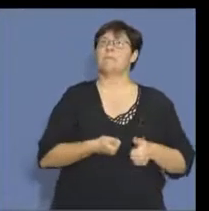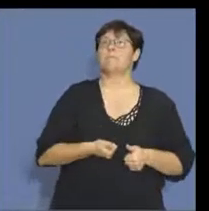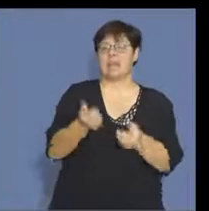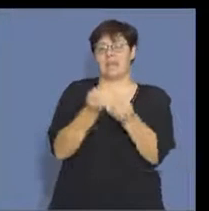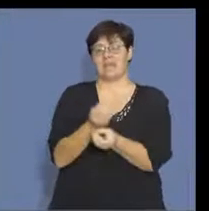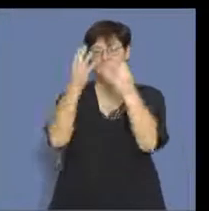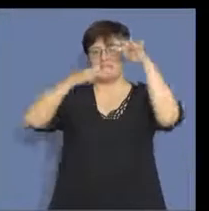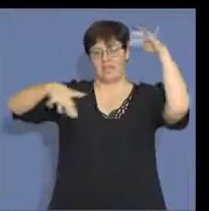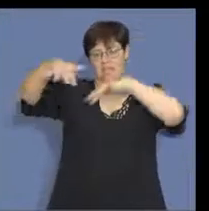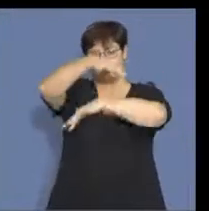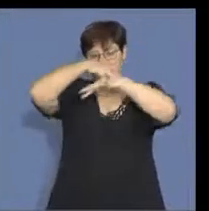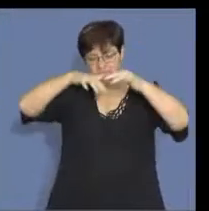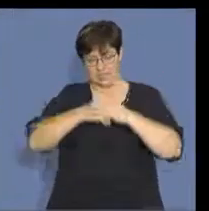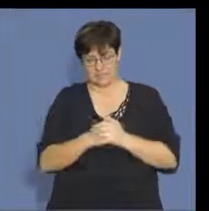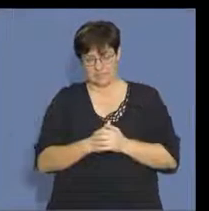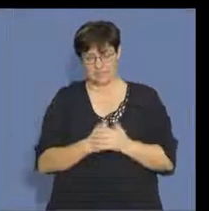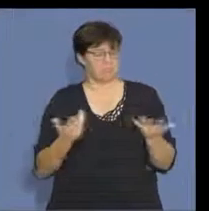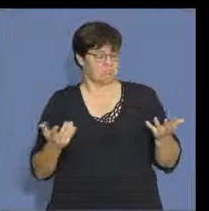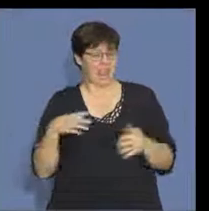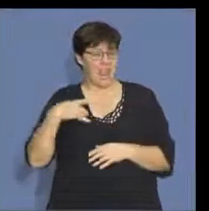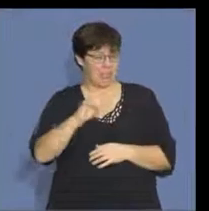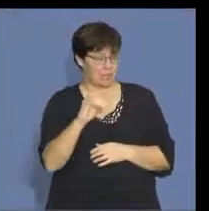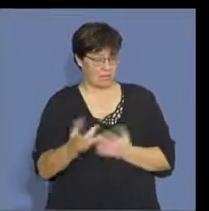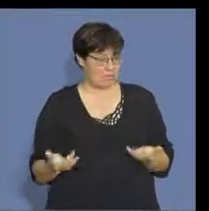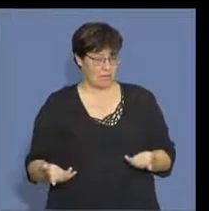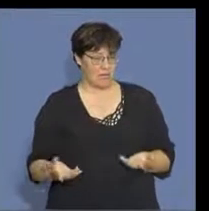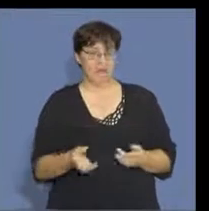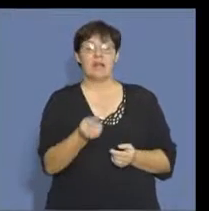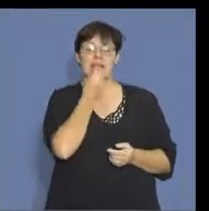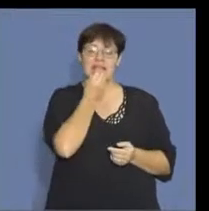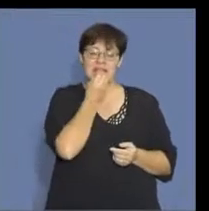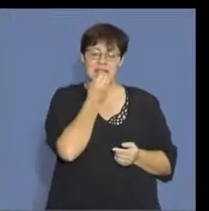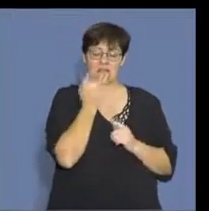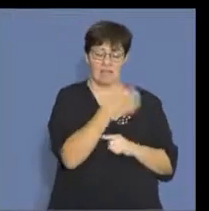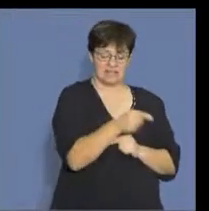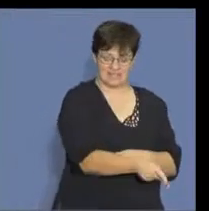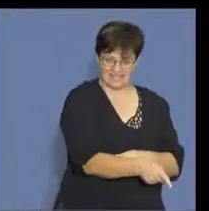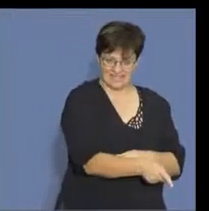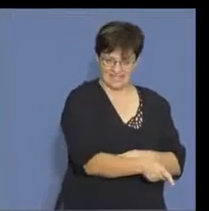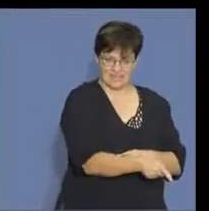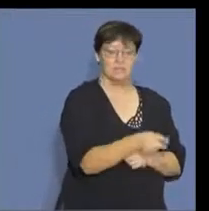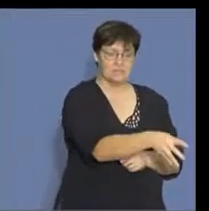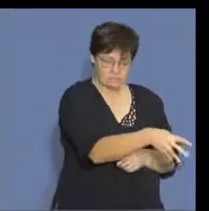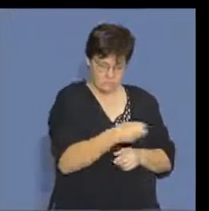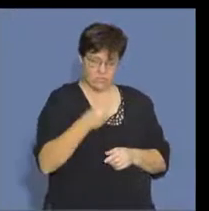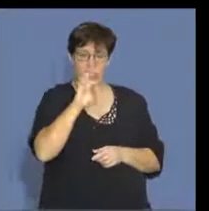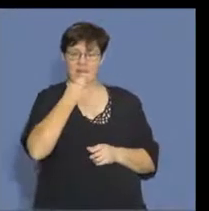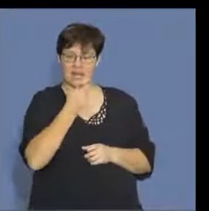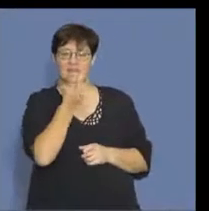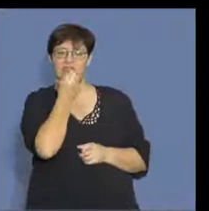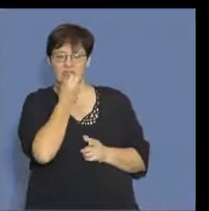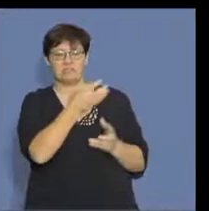the atmosphere. So let's look at this. So animals eat plants for food, taking in the organic compounds, which are